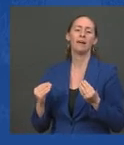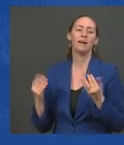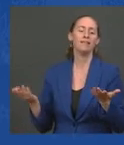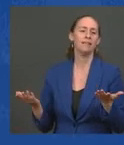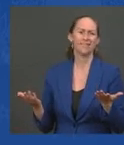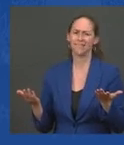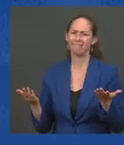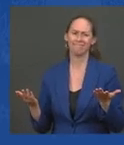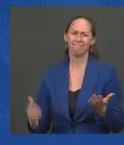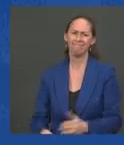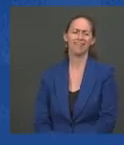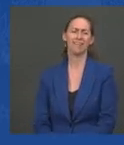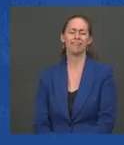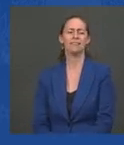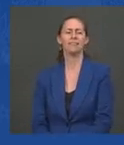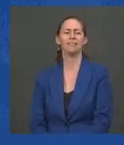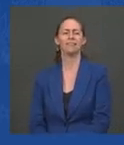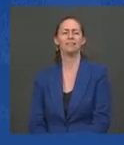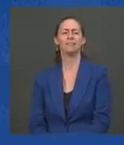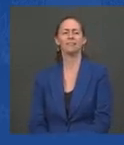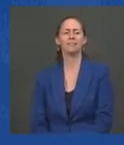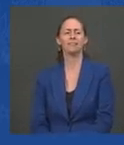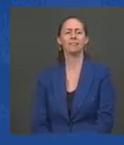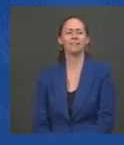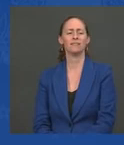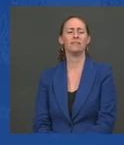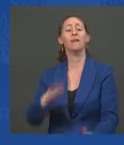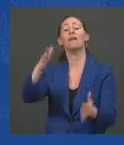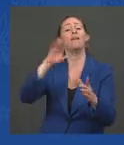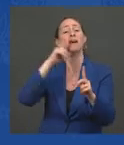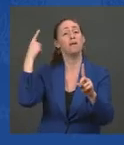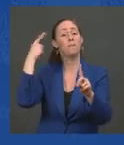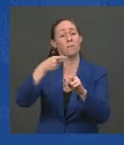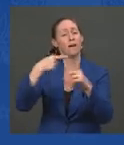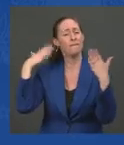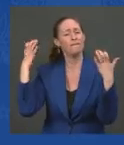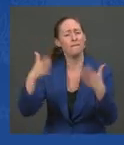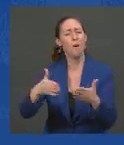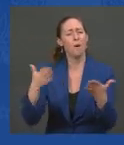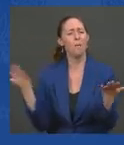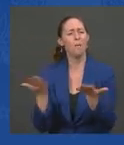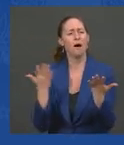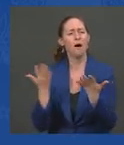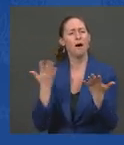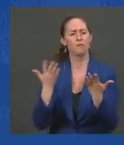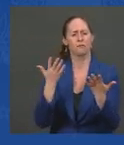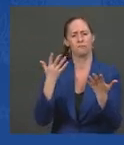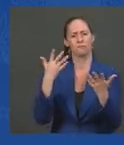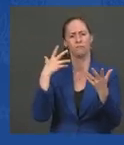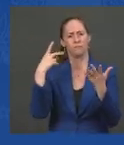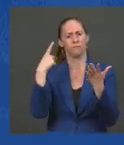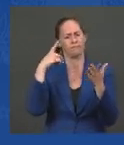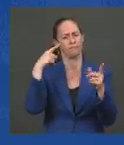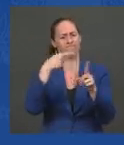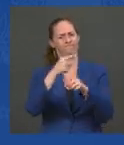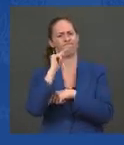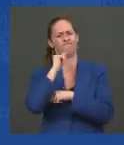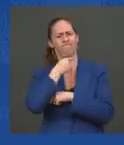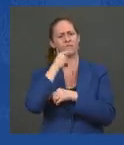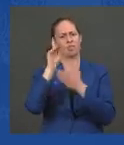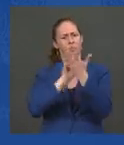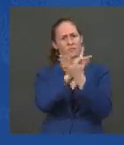But look, the focus is going to remain on discrimination and racial discriminatory